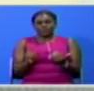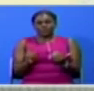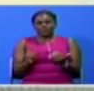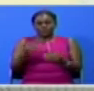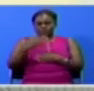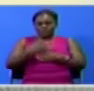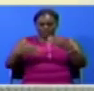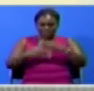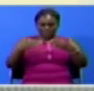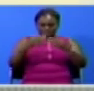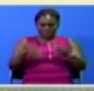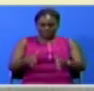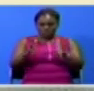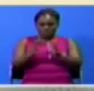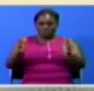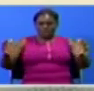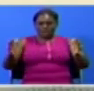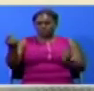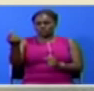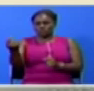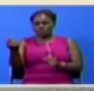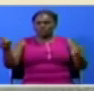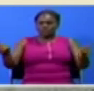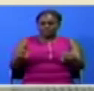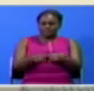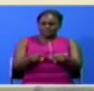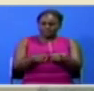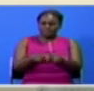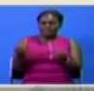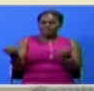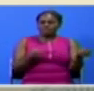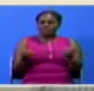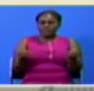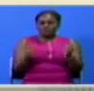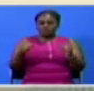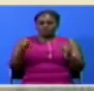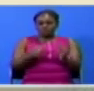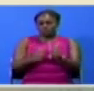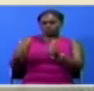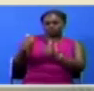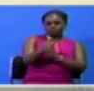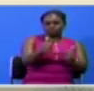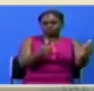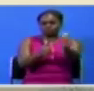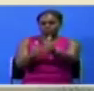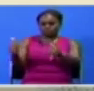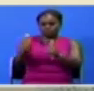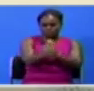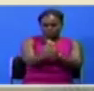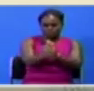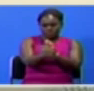kutengeneza barabara, iwe wide kidogo, so that vehicles can overtake each other and pass each